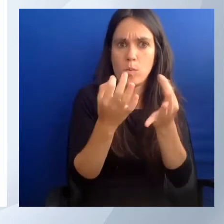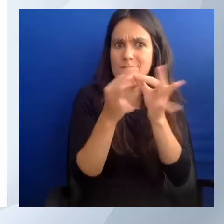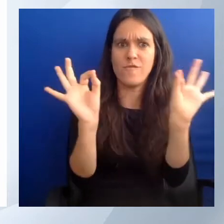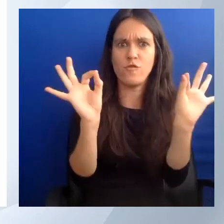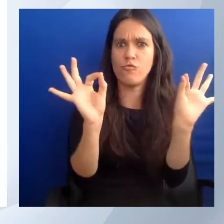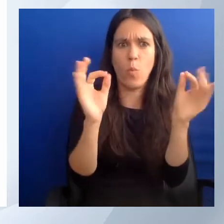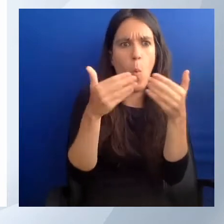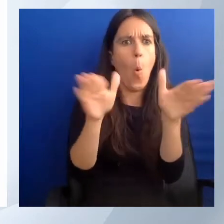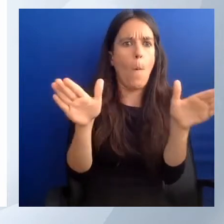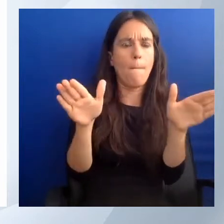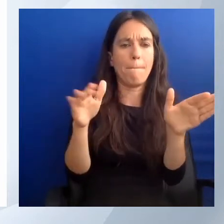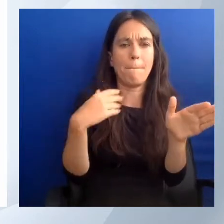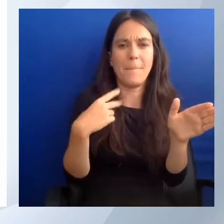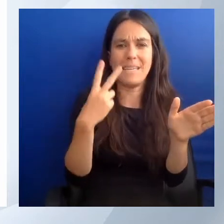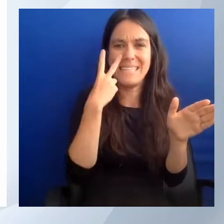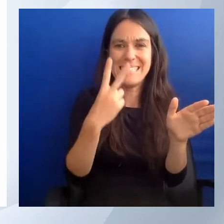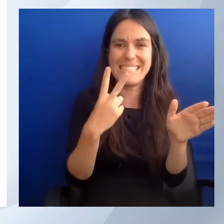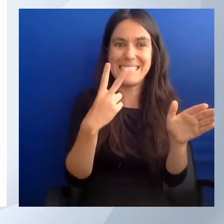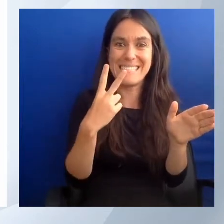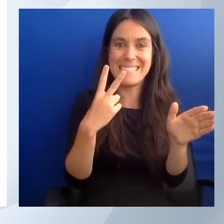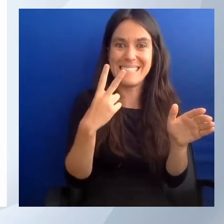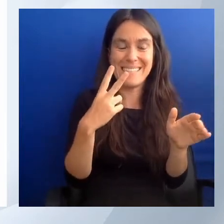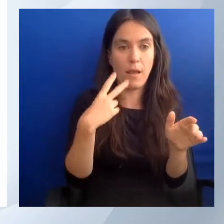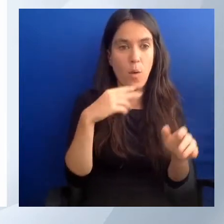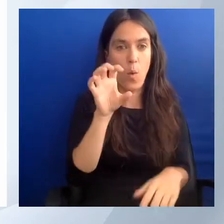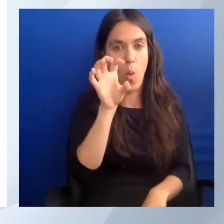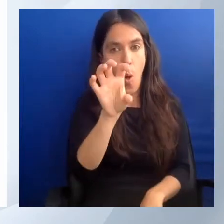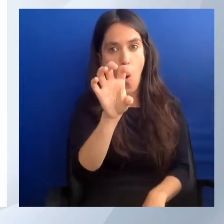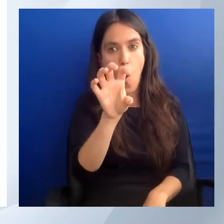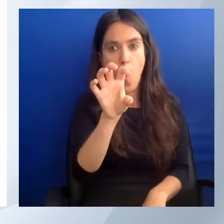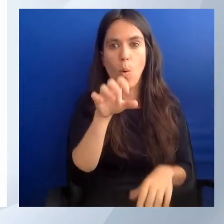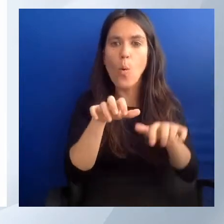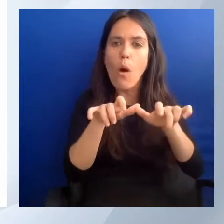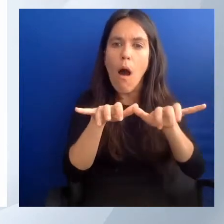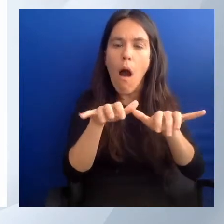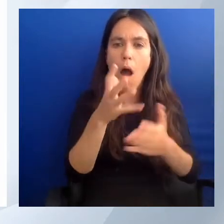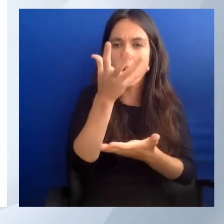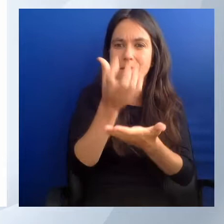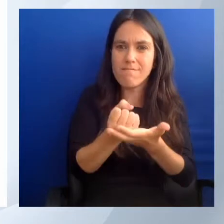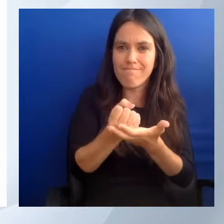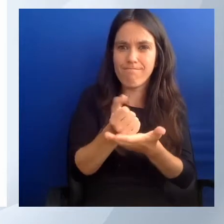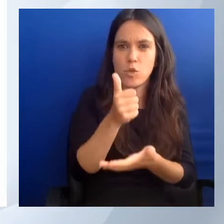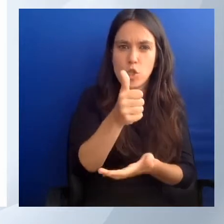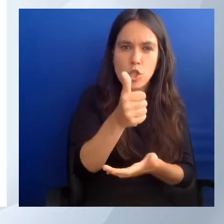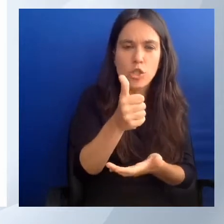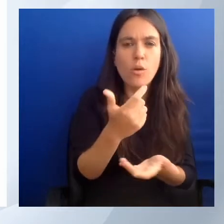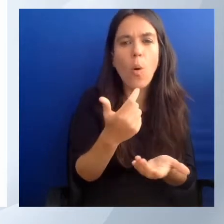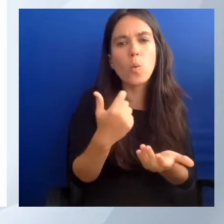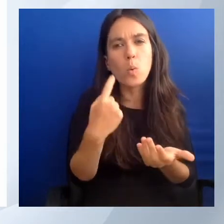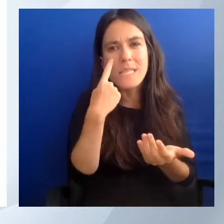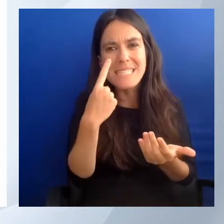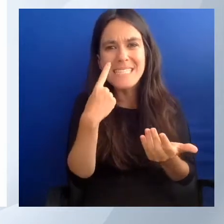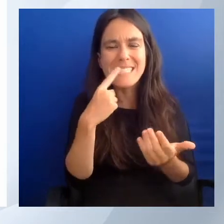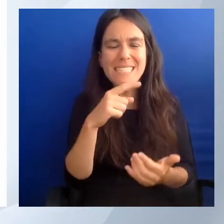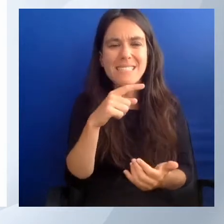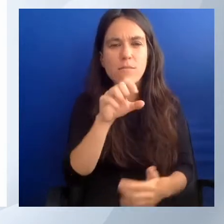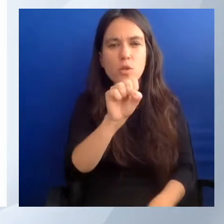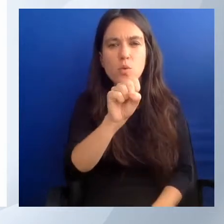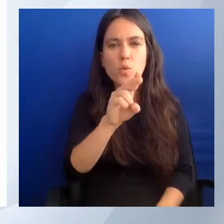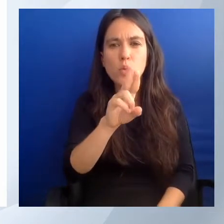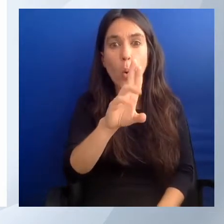find an issue in the library, you can certainly try to fix that yourself, or at least report it and check the source code. Sometimes that